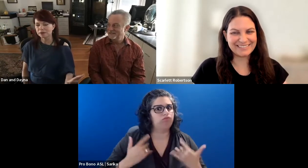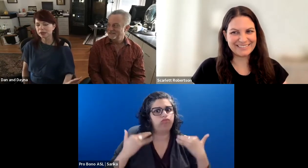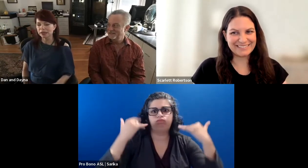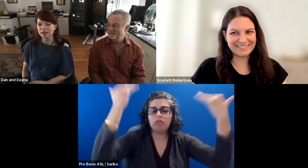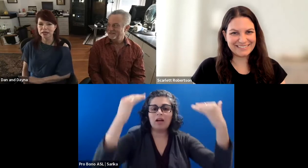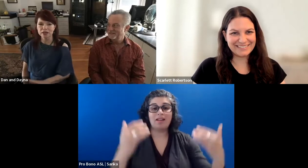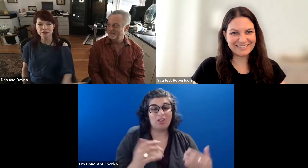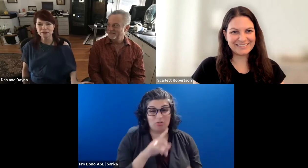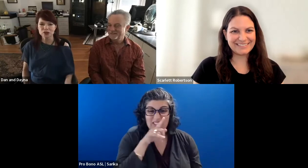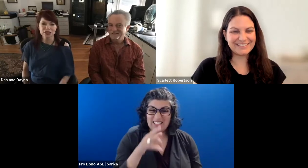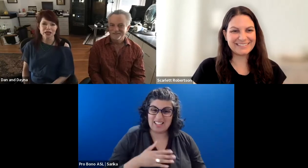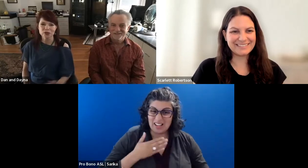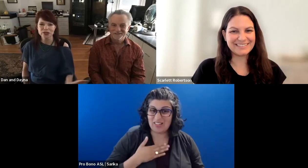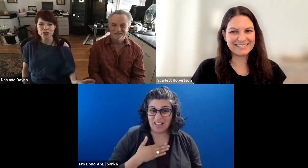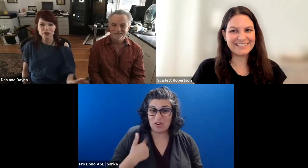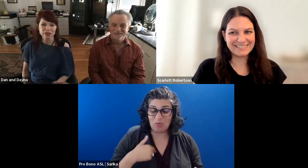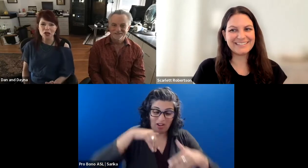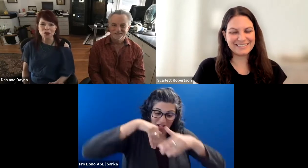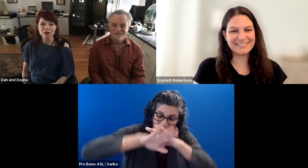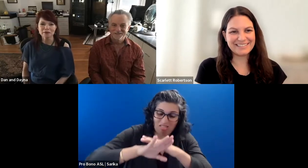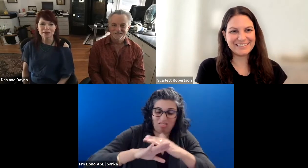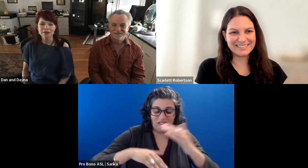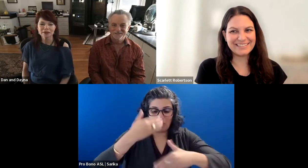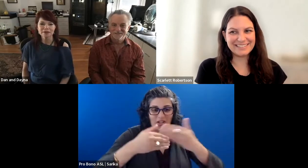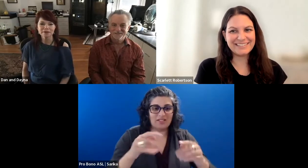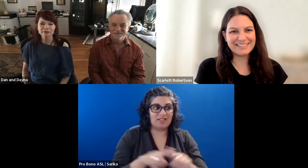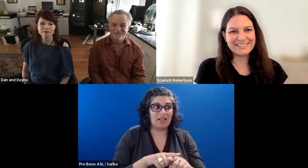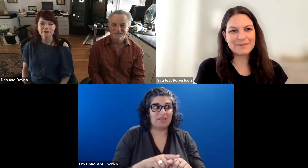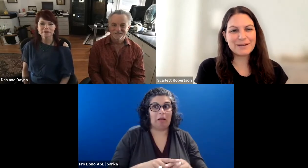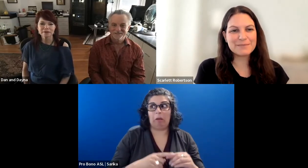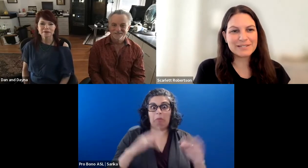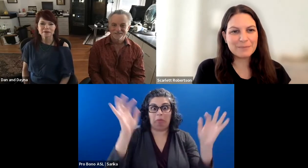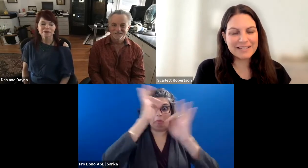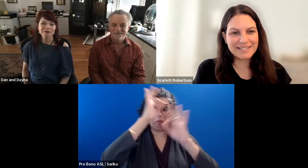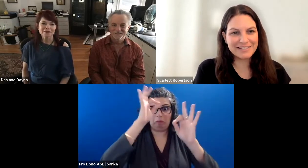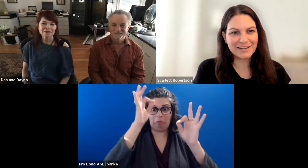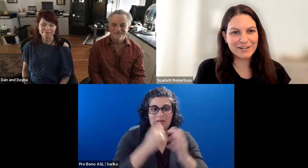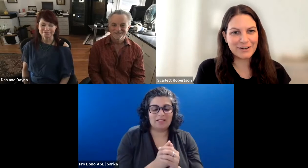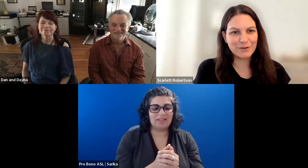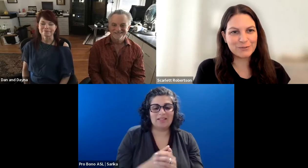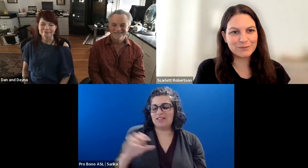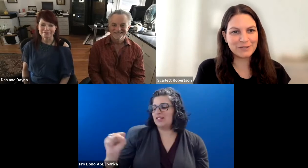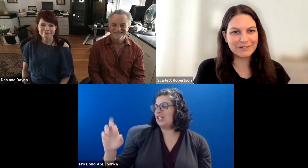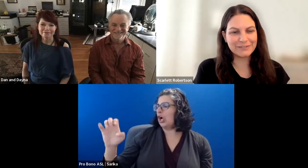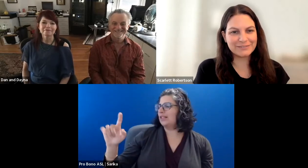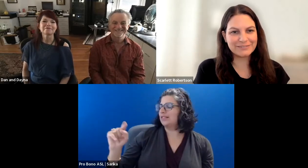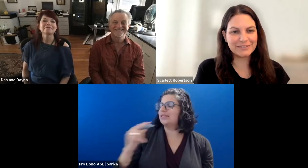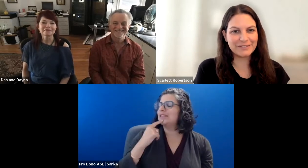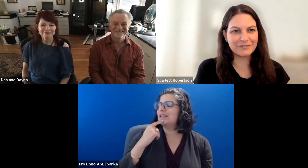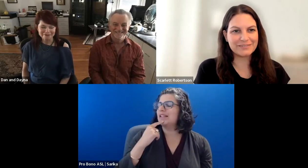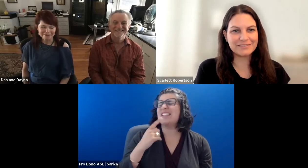as completely naive first timers in the music doc realm. Sometimes it's a blessing to not know what